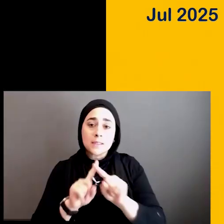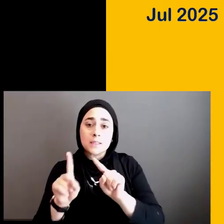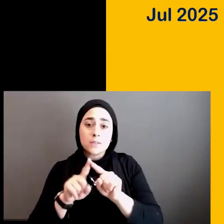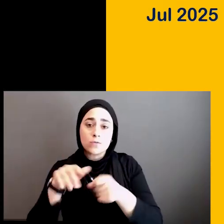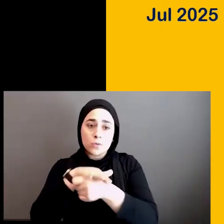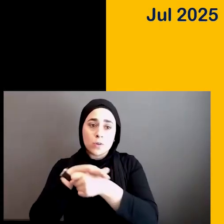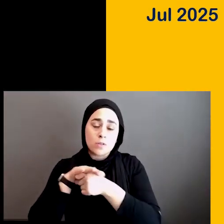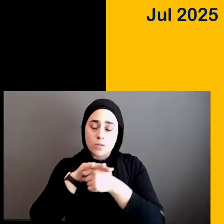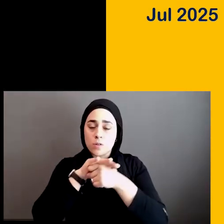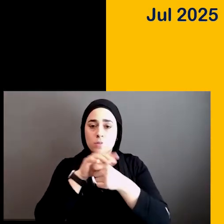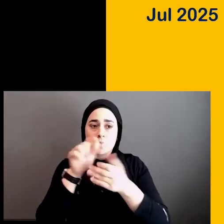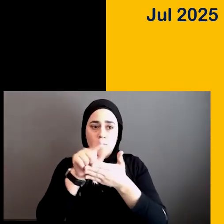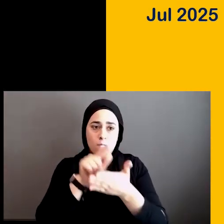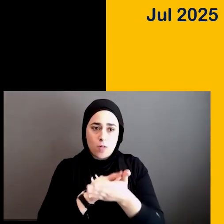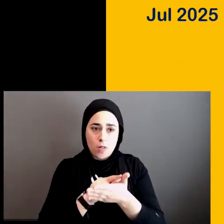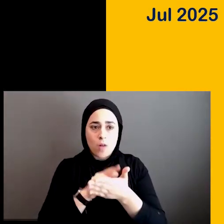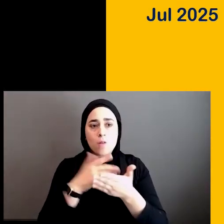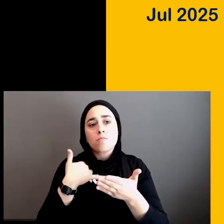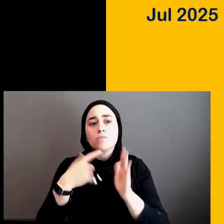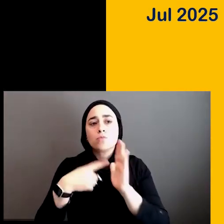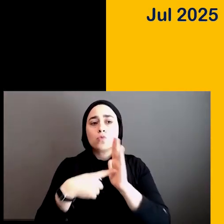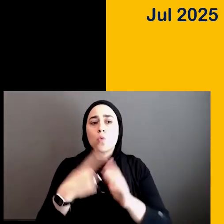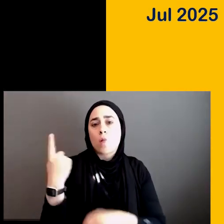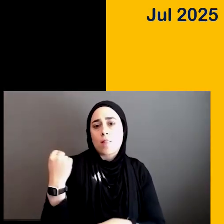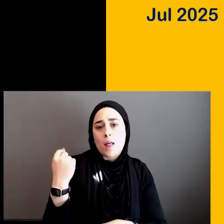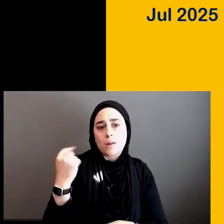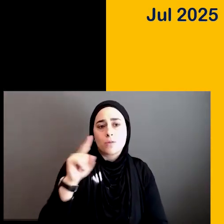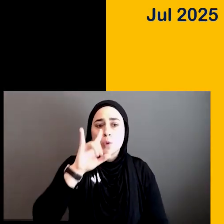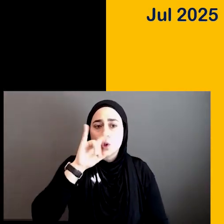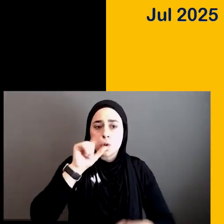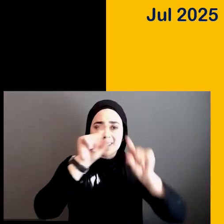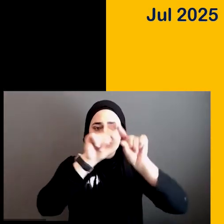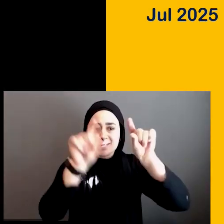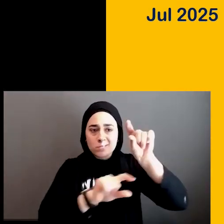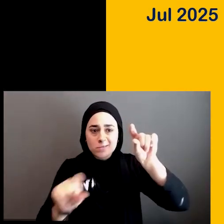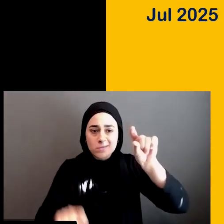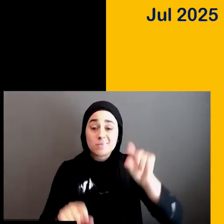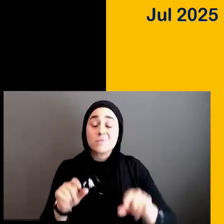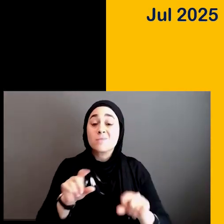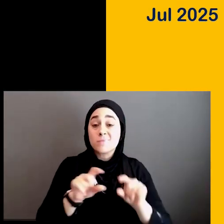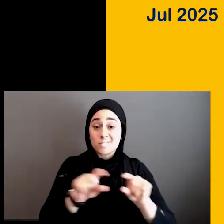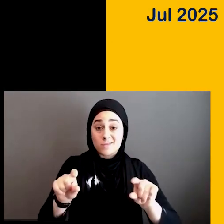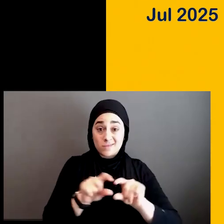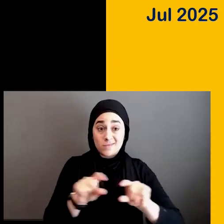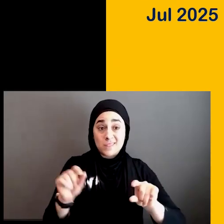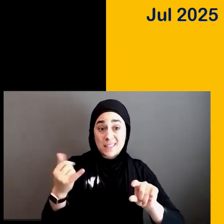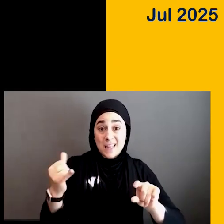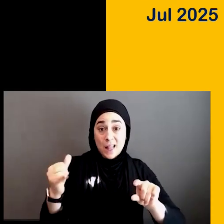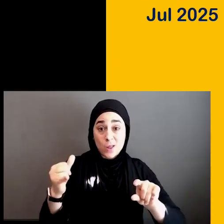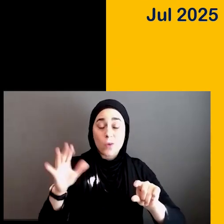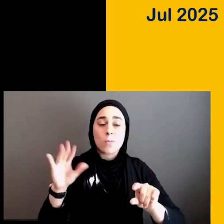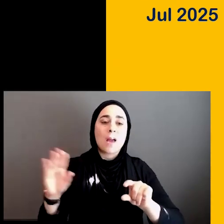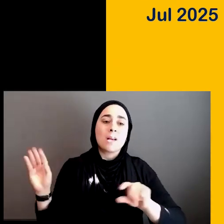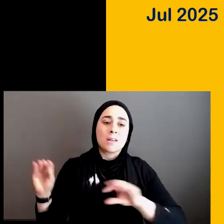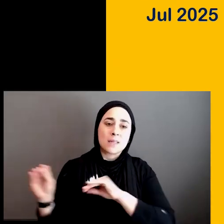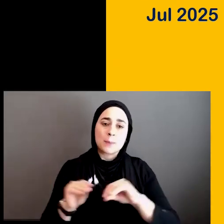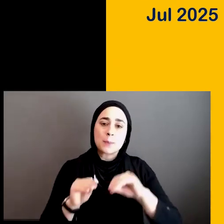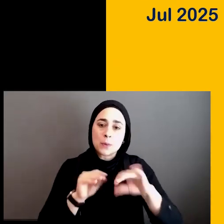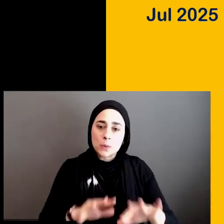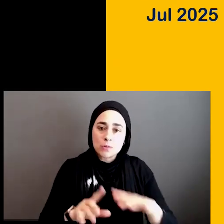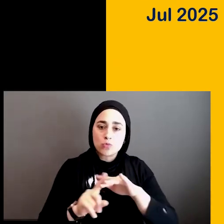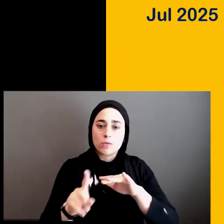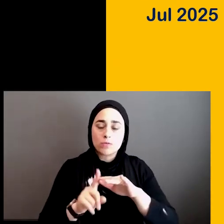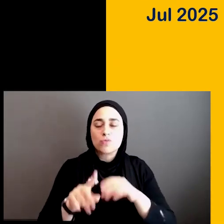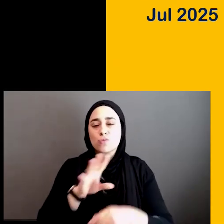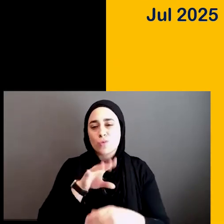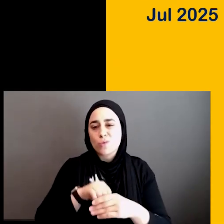that immigration refugee is kind of that yellow one, a bit has a highish number, but that includes the CASA work.